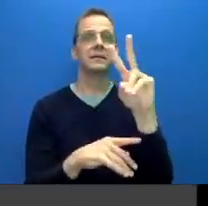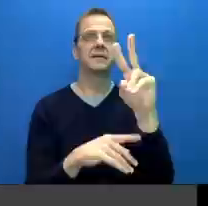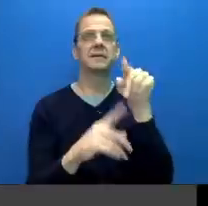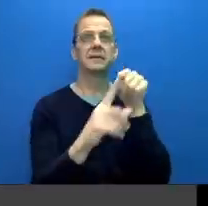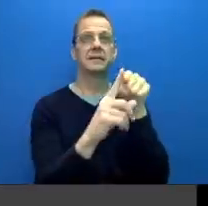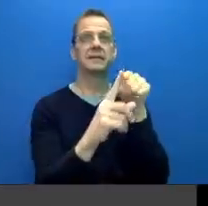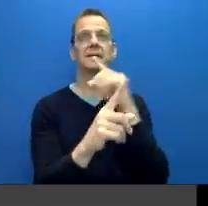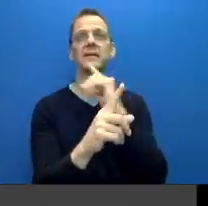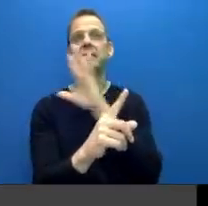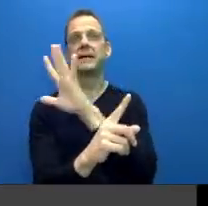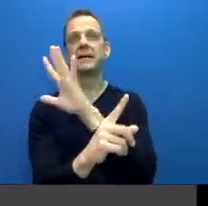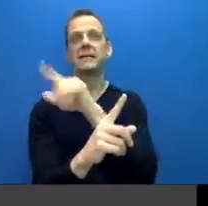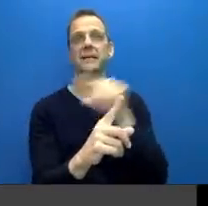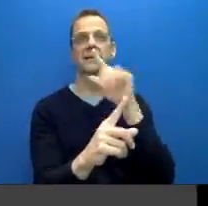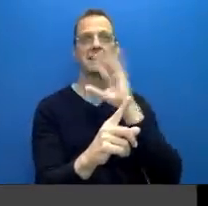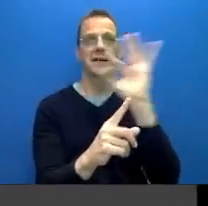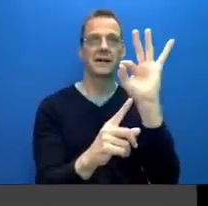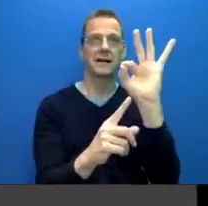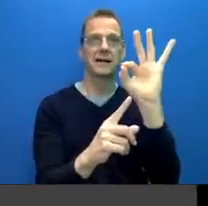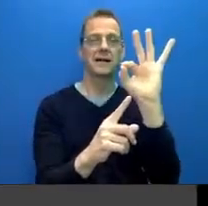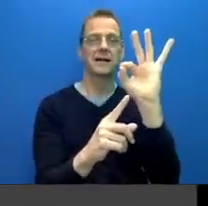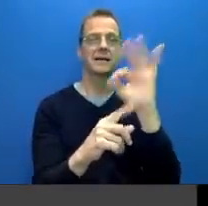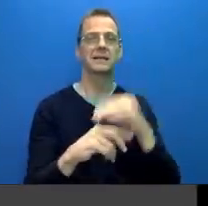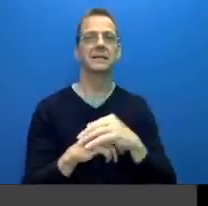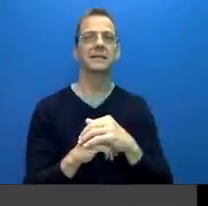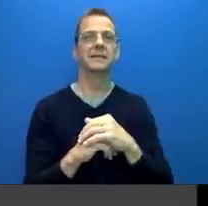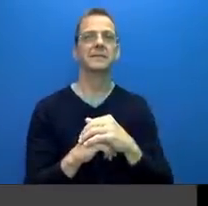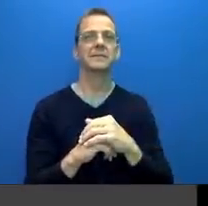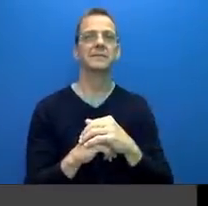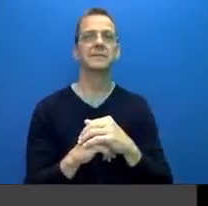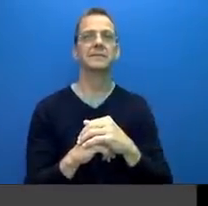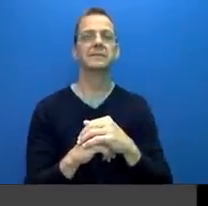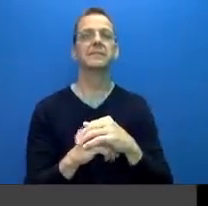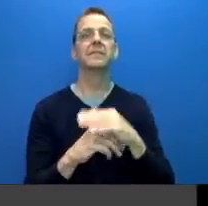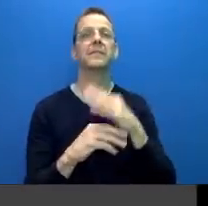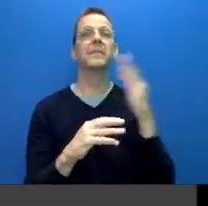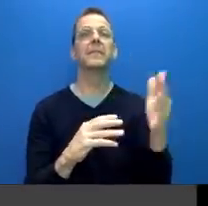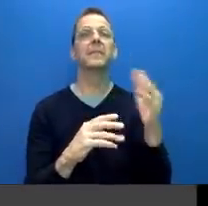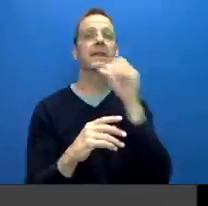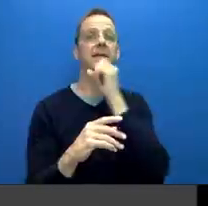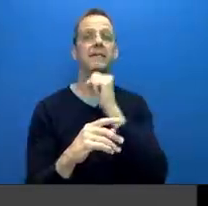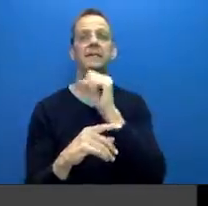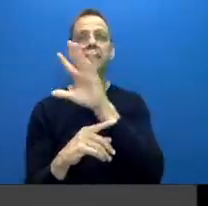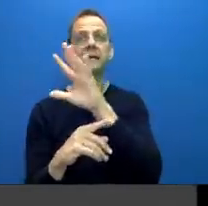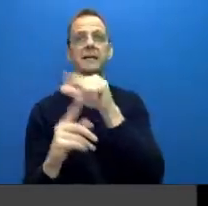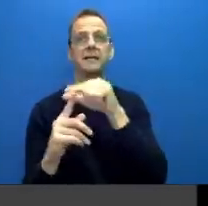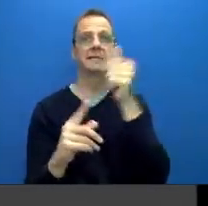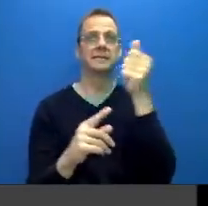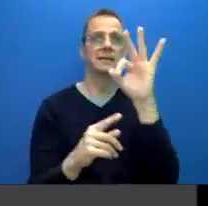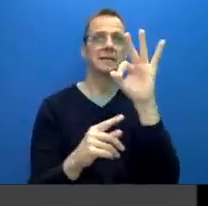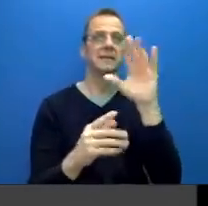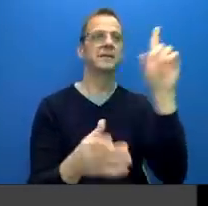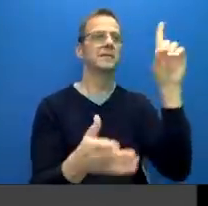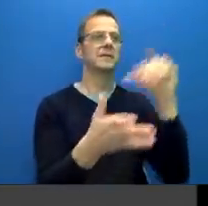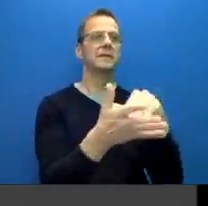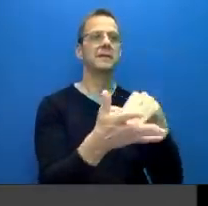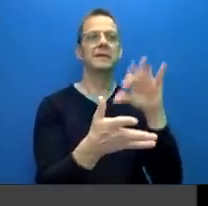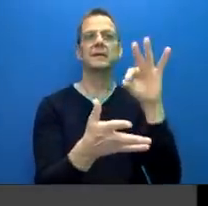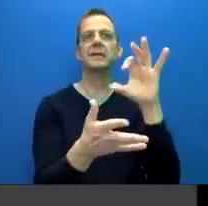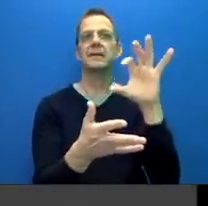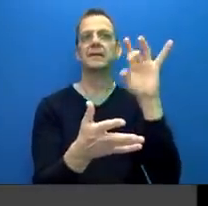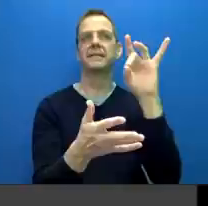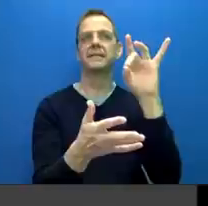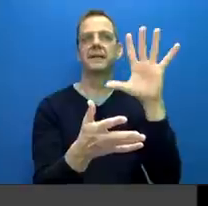And that number has gone up. I wasn't able to update the slide, but you can go to this URL and see today's numbers that have increased